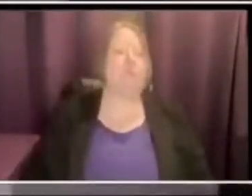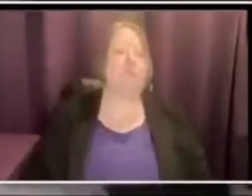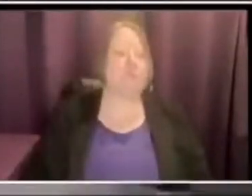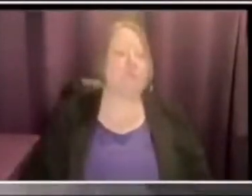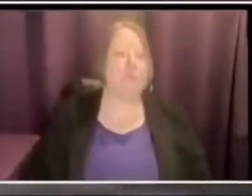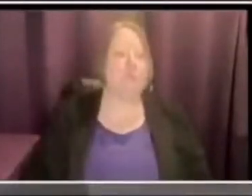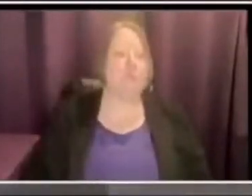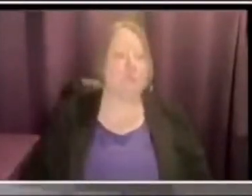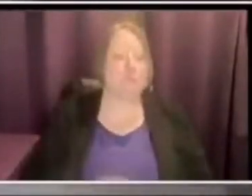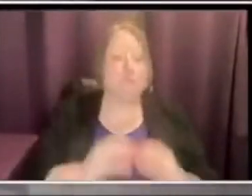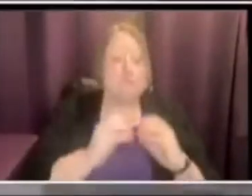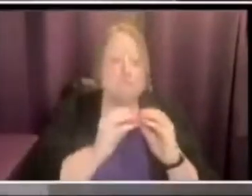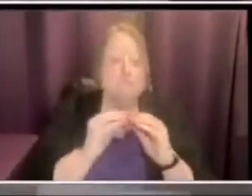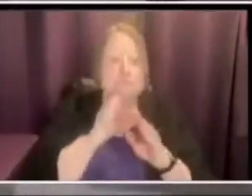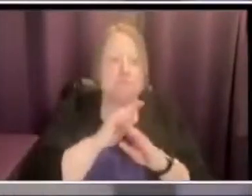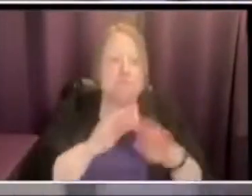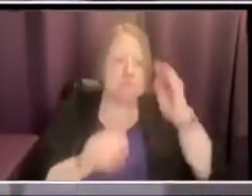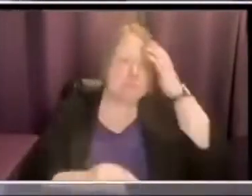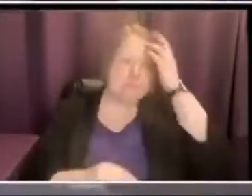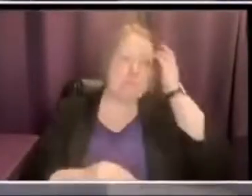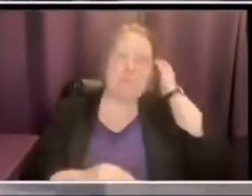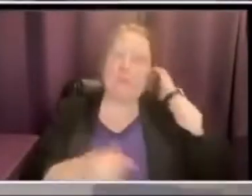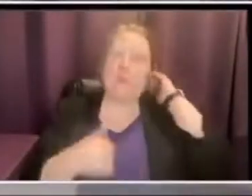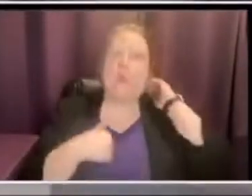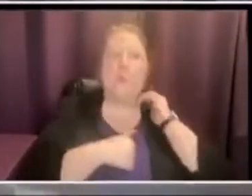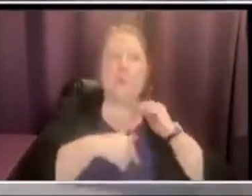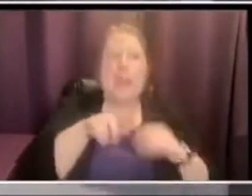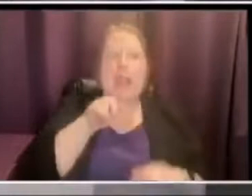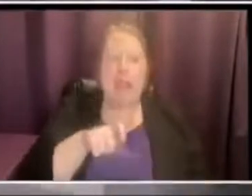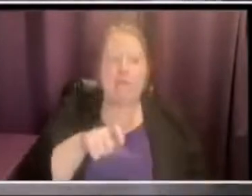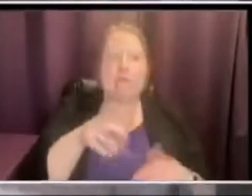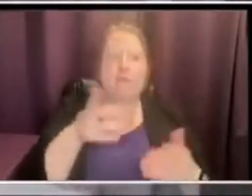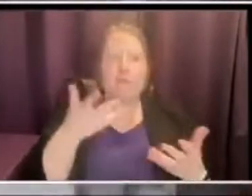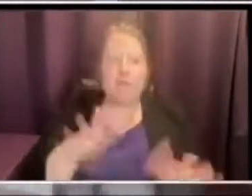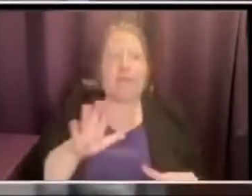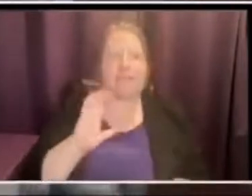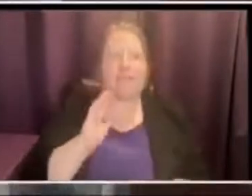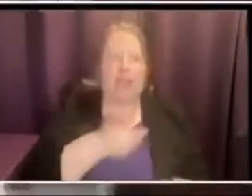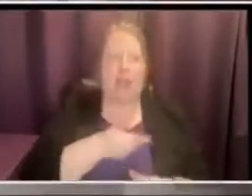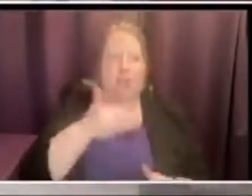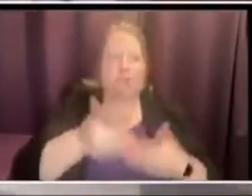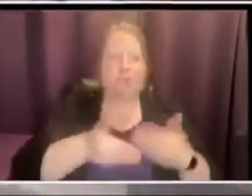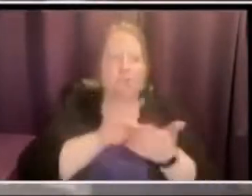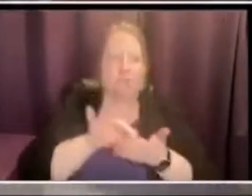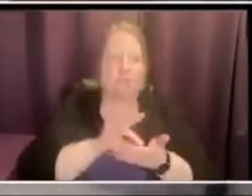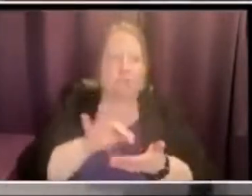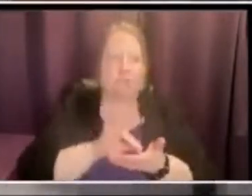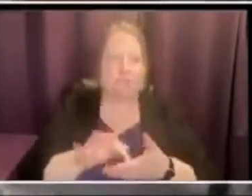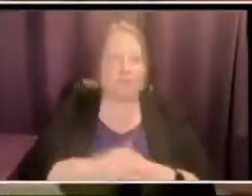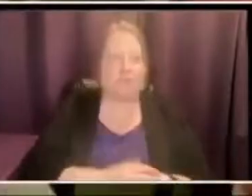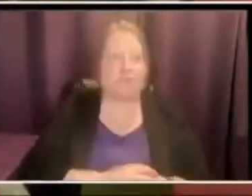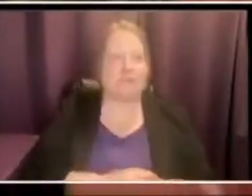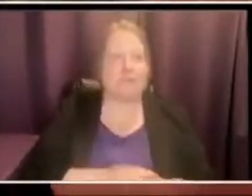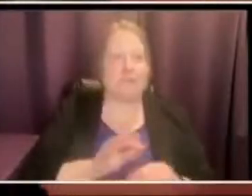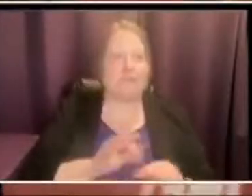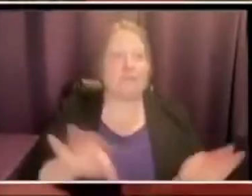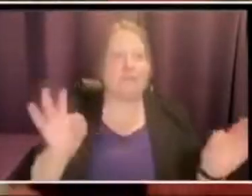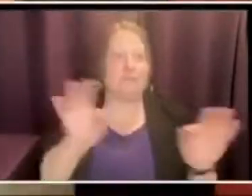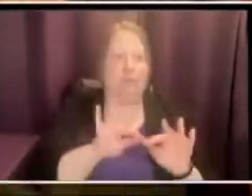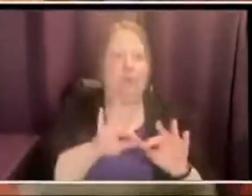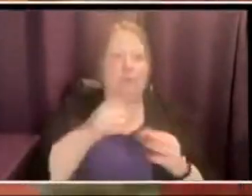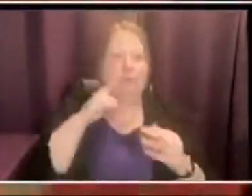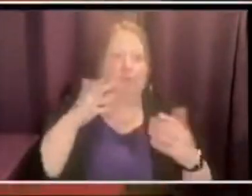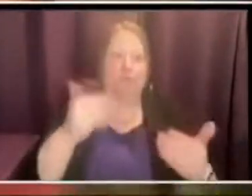But you know what? We have got to get finished the proceedings, or else we're going to have a complete victory.